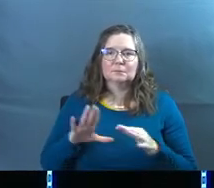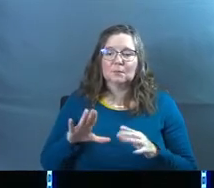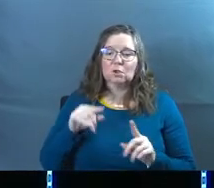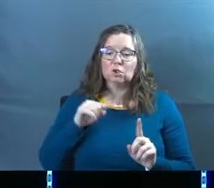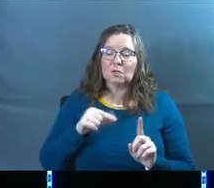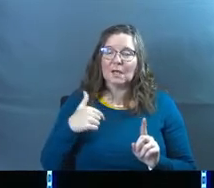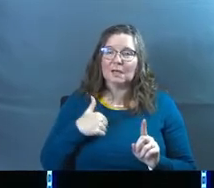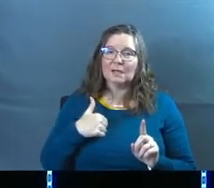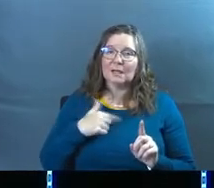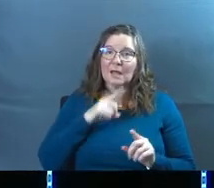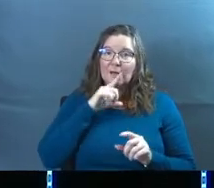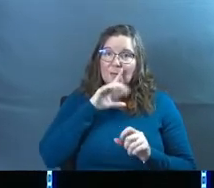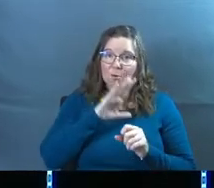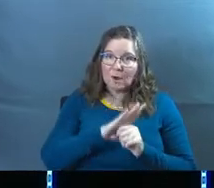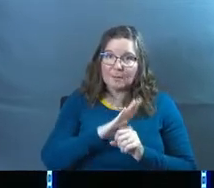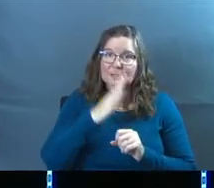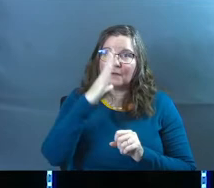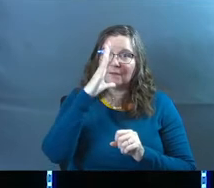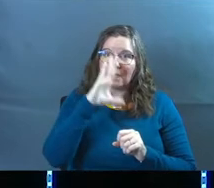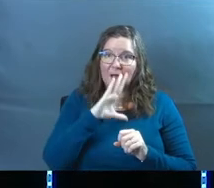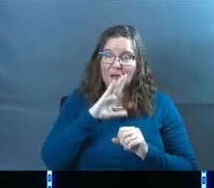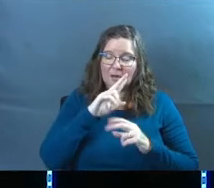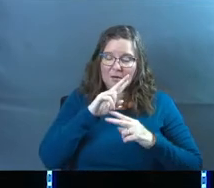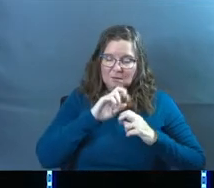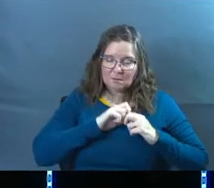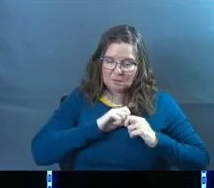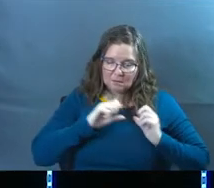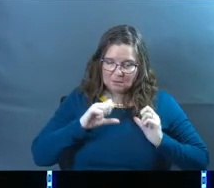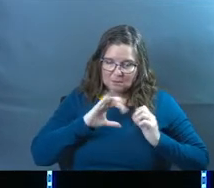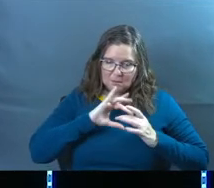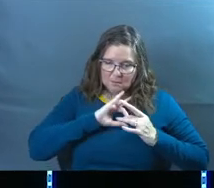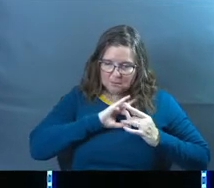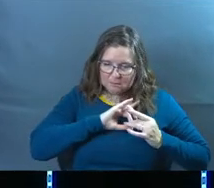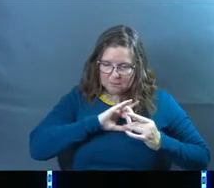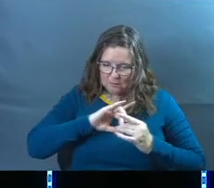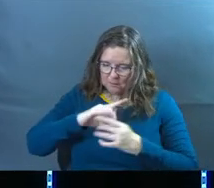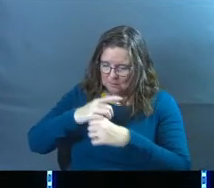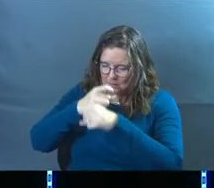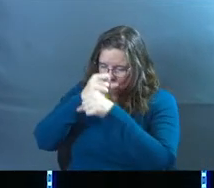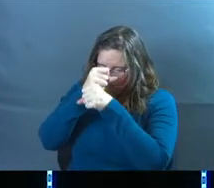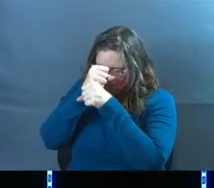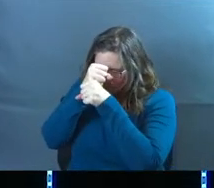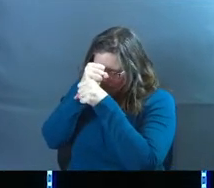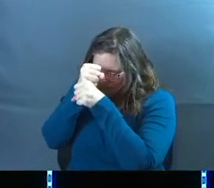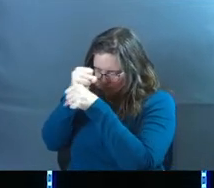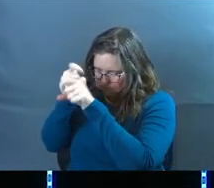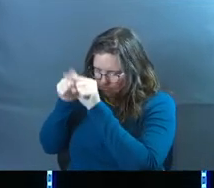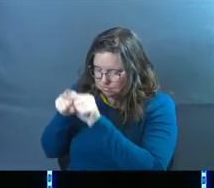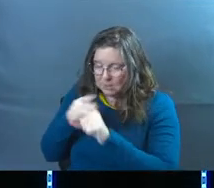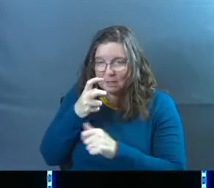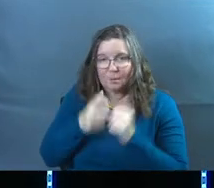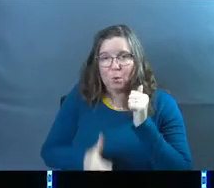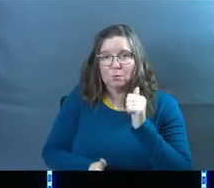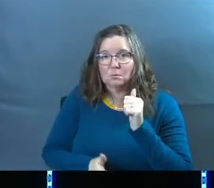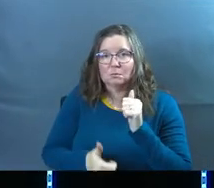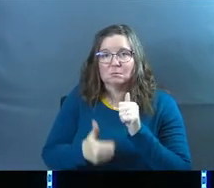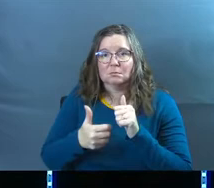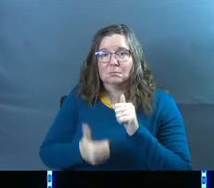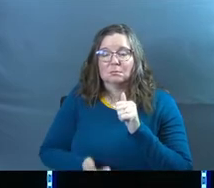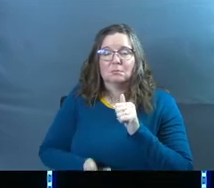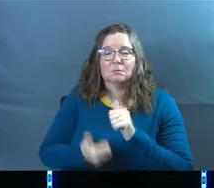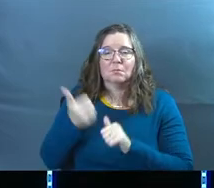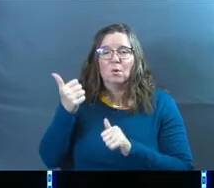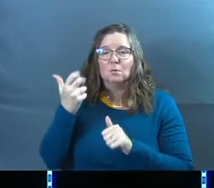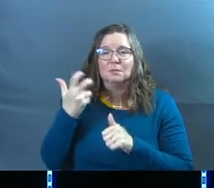She had to let a promise of God be her anchor in the most difficult situation in her life.